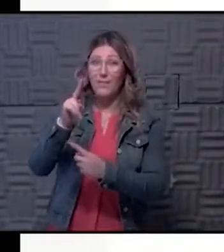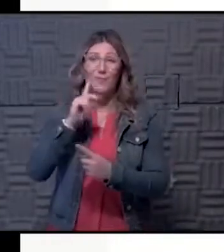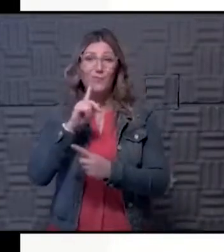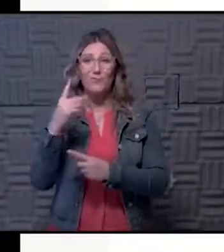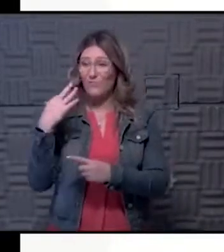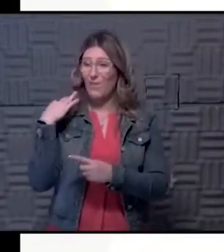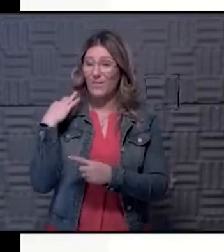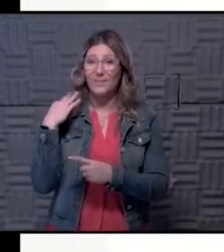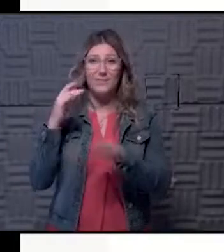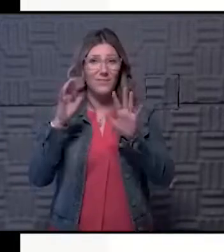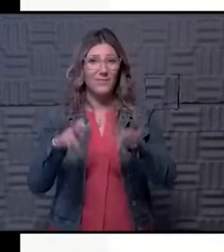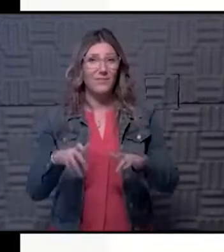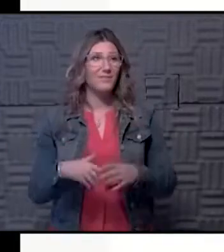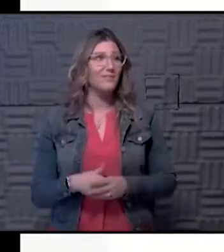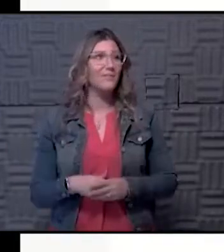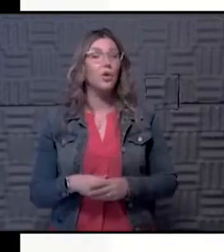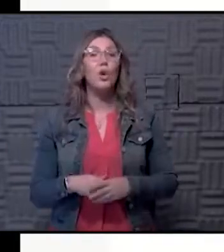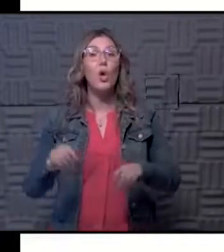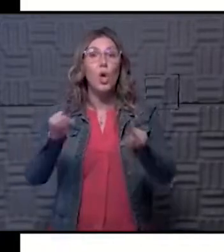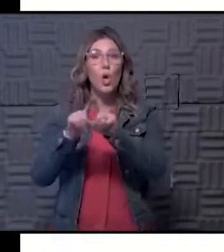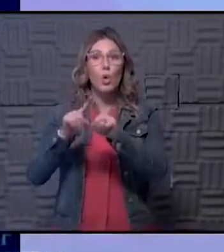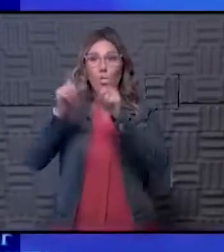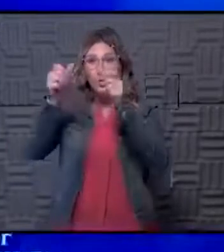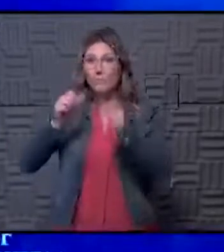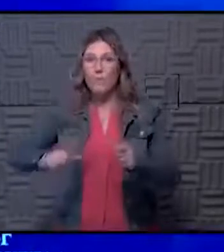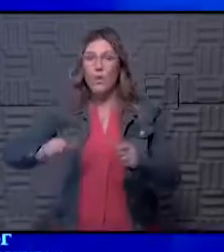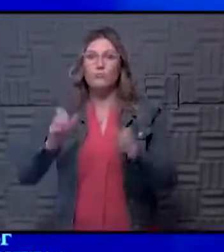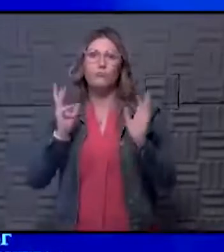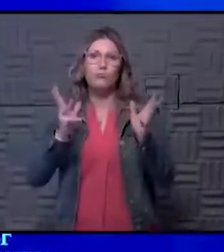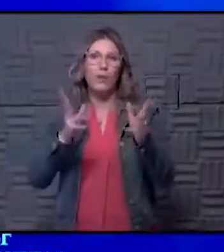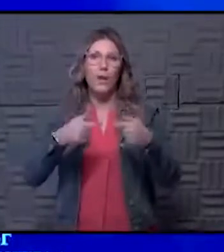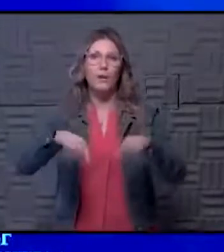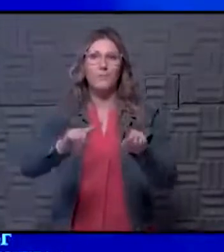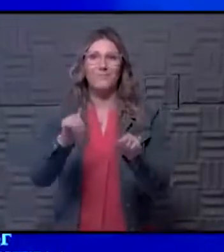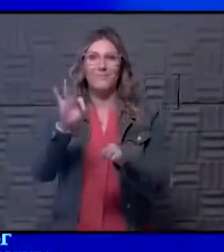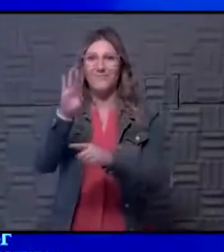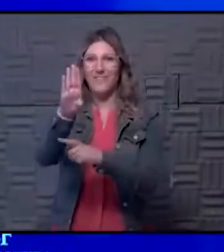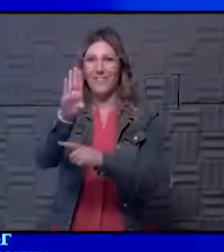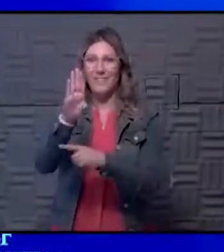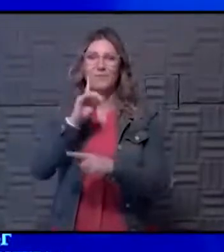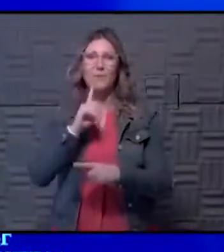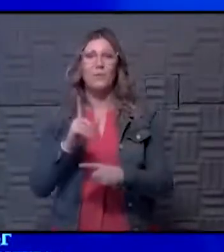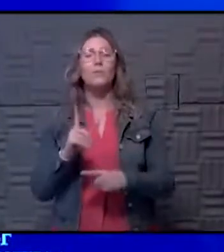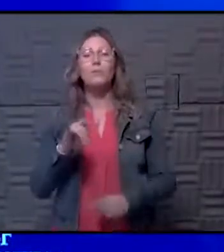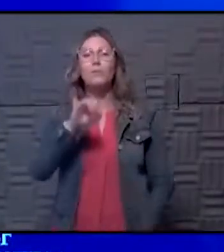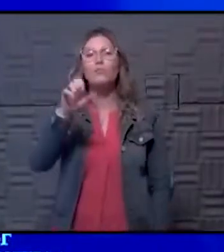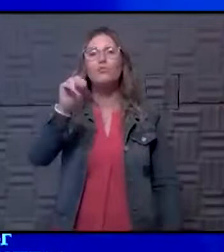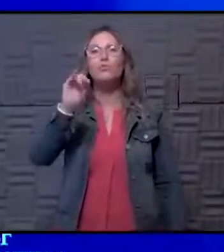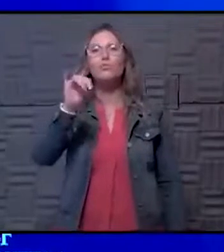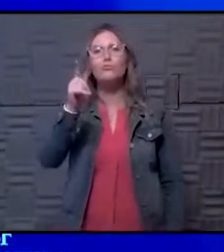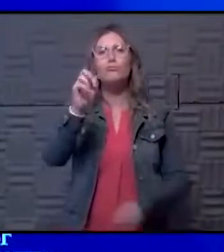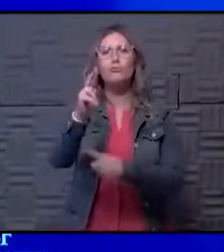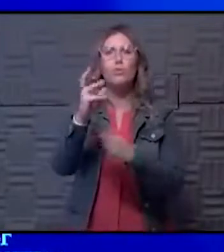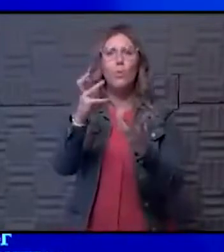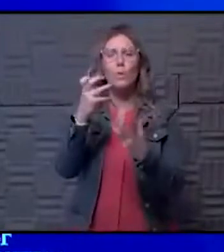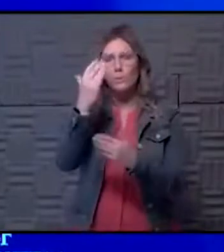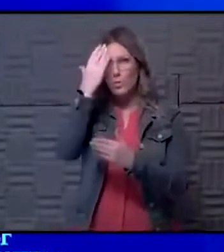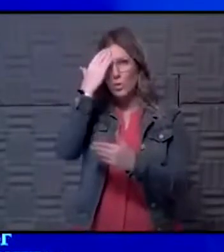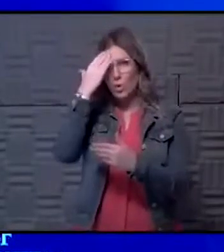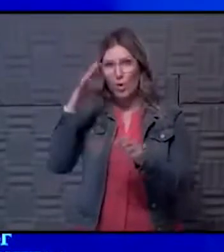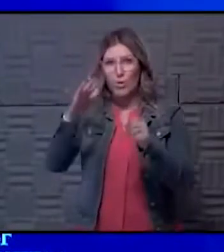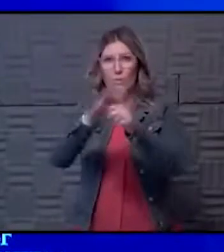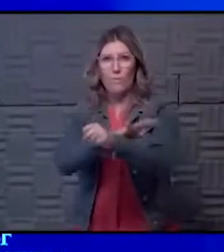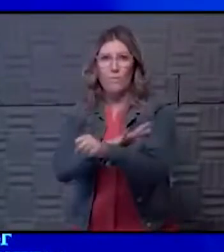So there you go. We've also posted it in the chat on Facebook, so to make it easy. Jennifer wants to know, can fully vaccinated high